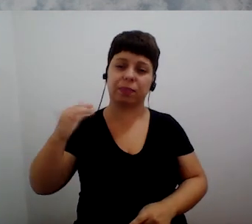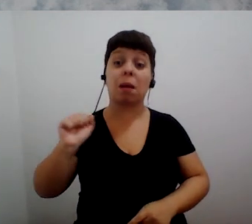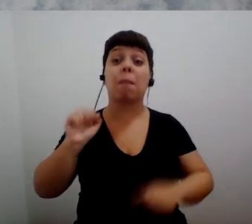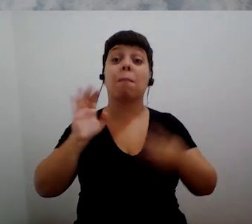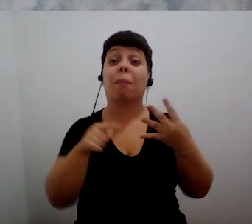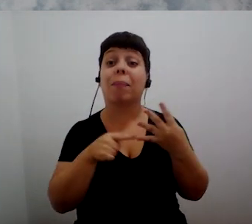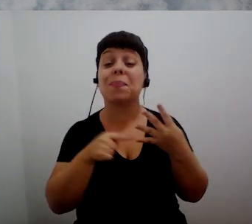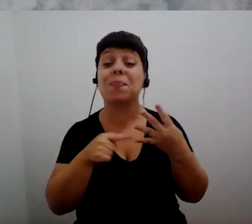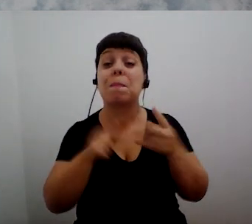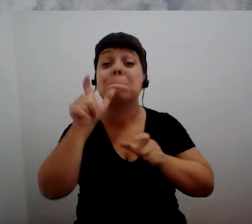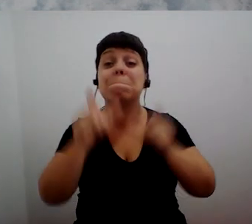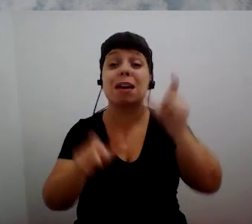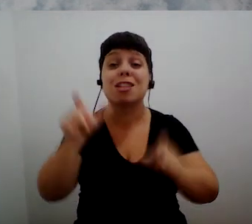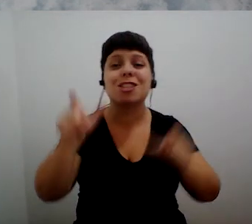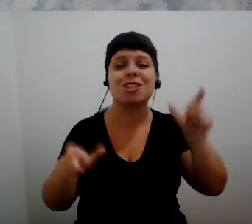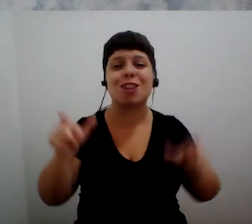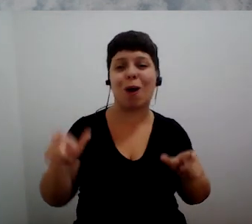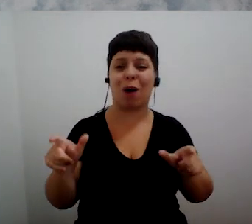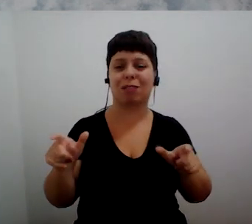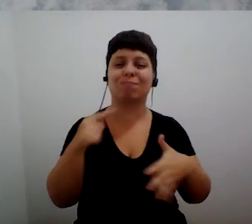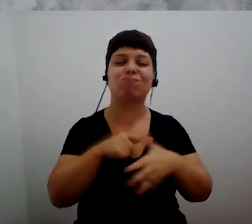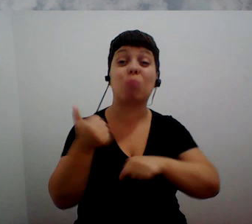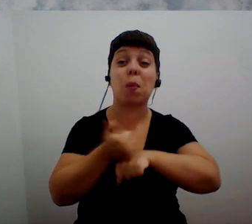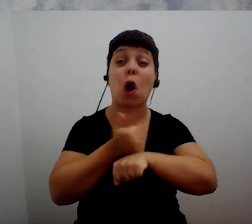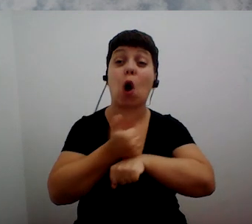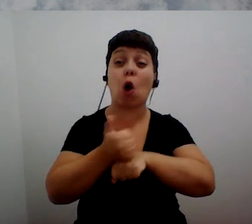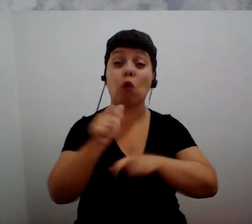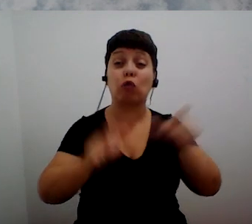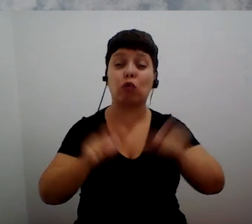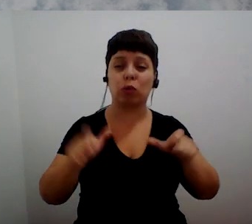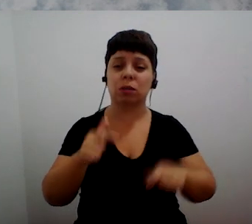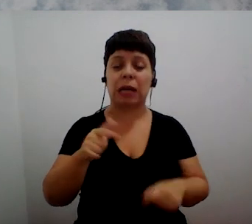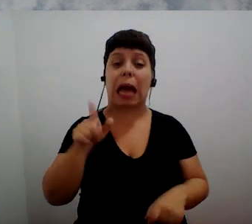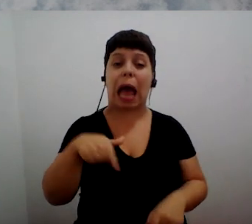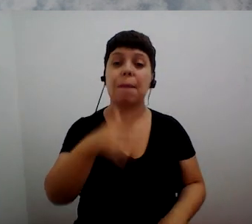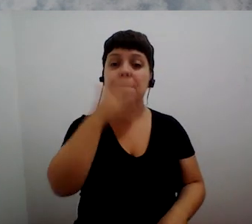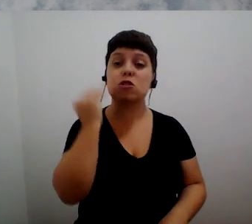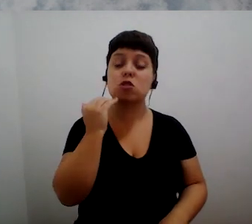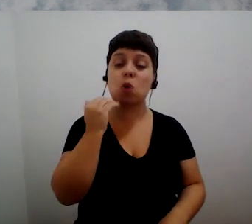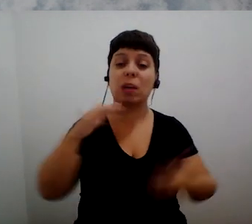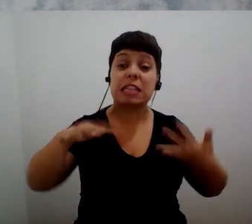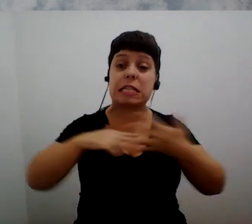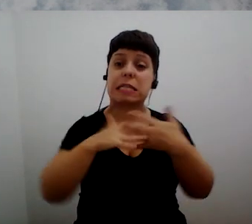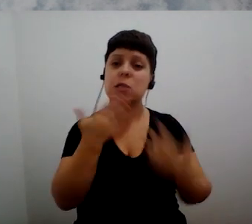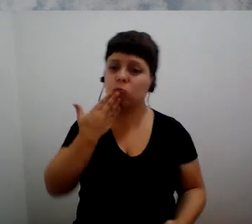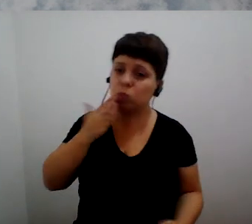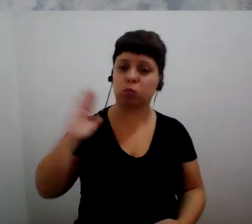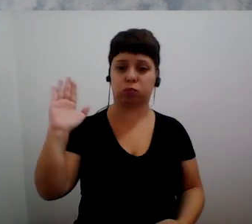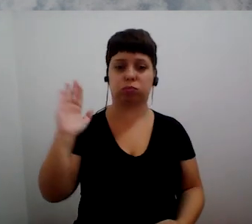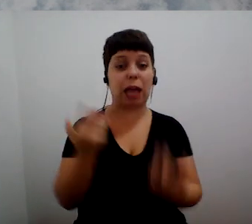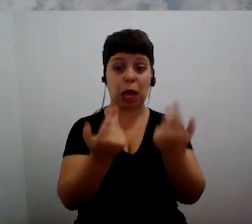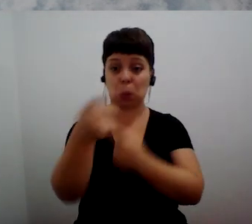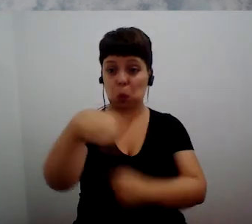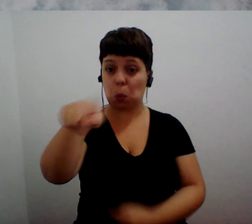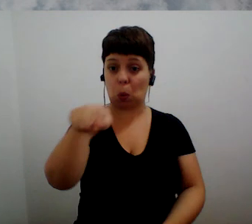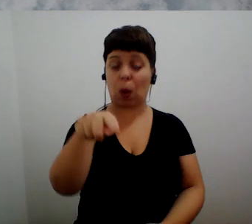based on people, based on professionals, based on committed scientists, citizens, as you